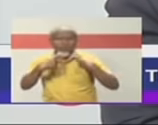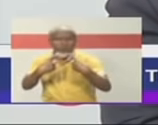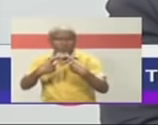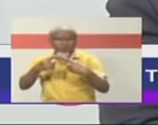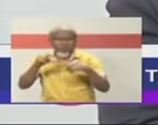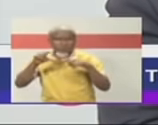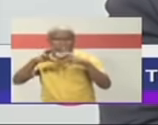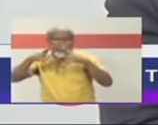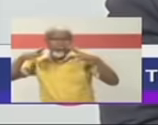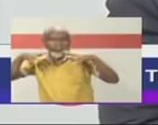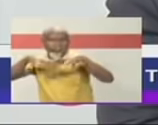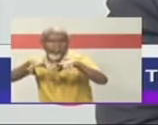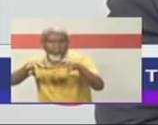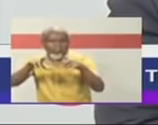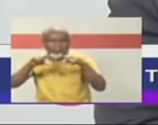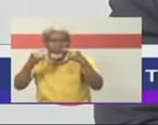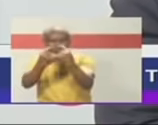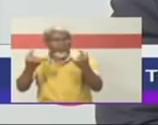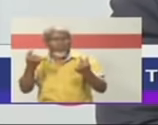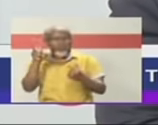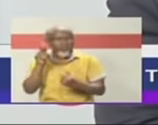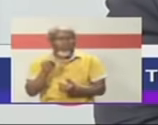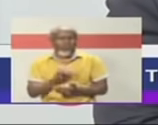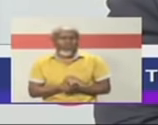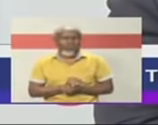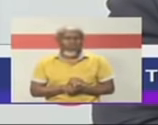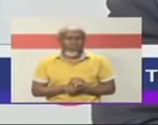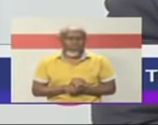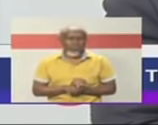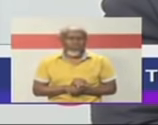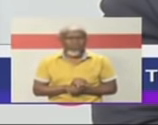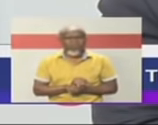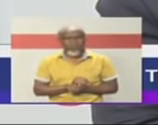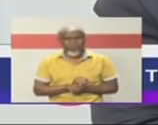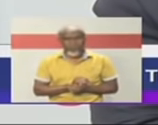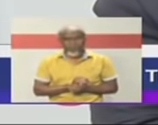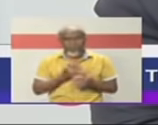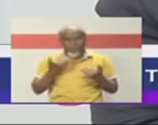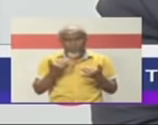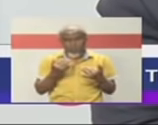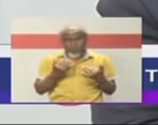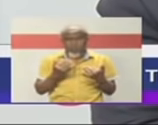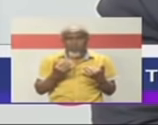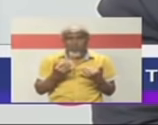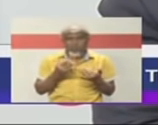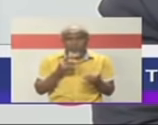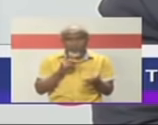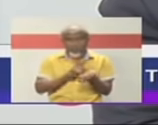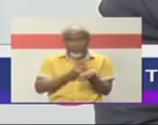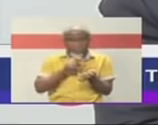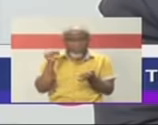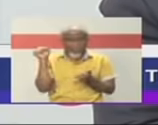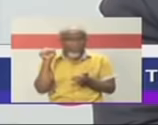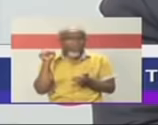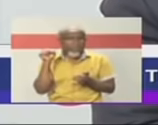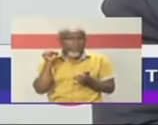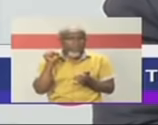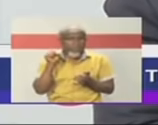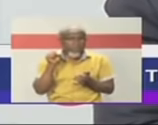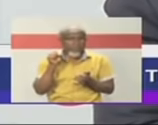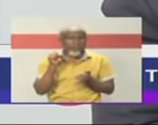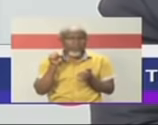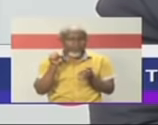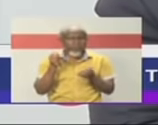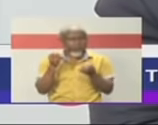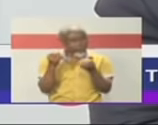make. We now move on to Dr. Deyalsingh, who will update us on the progress being made in the vaccination of pregnant